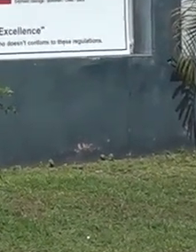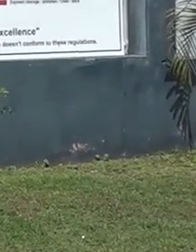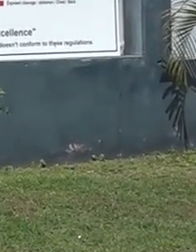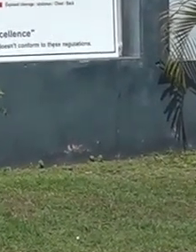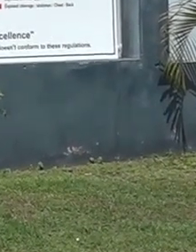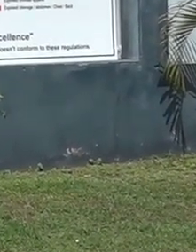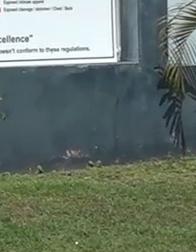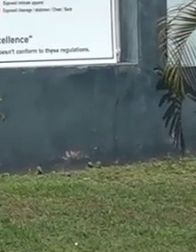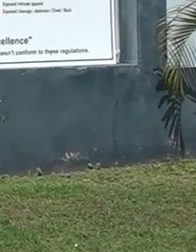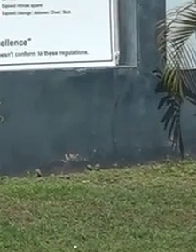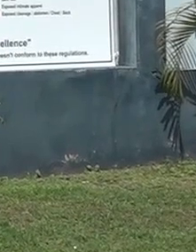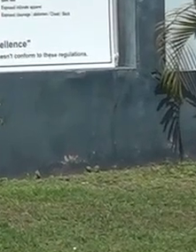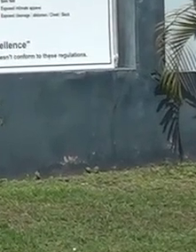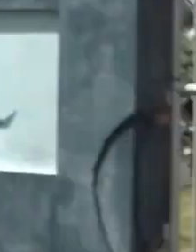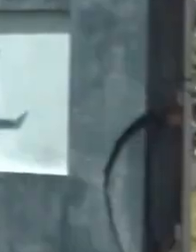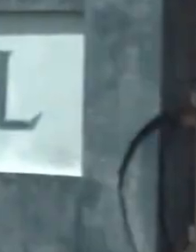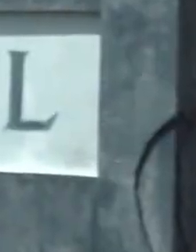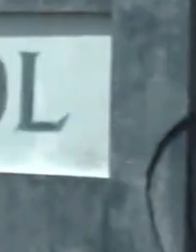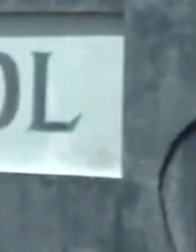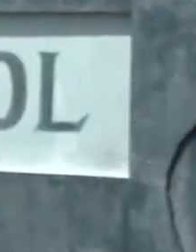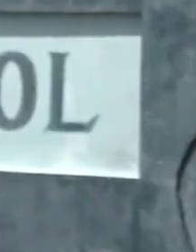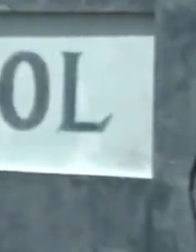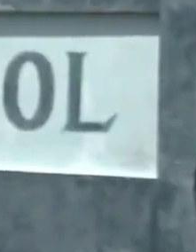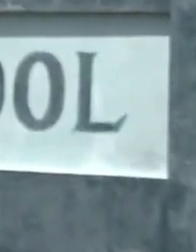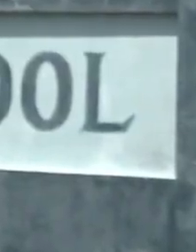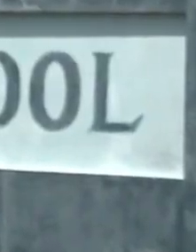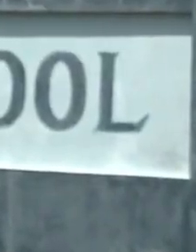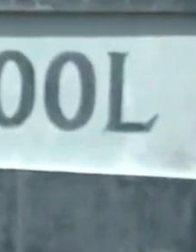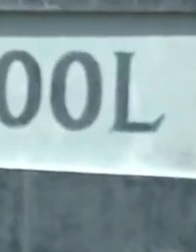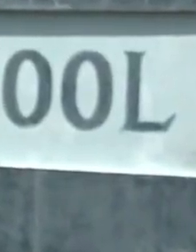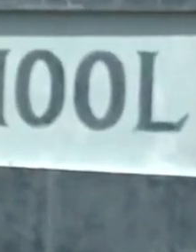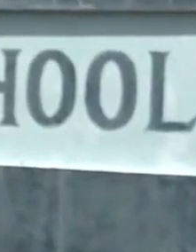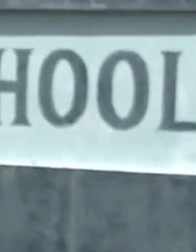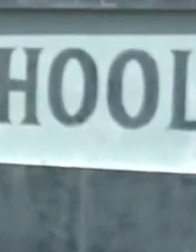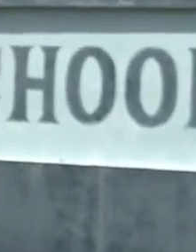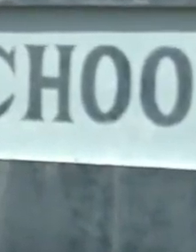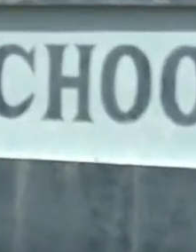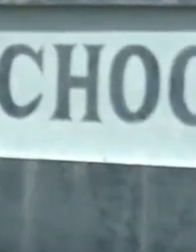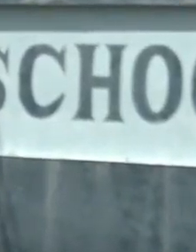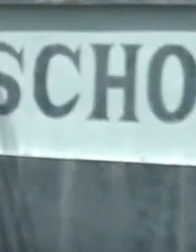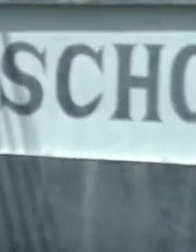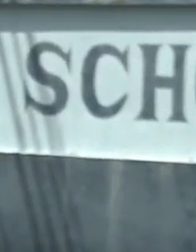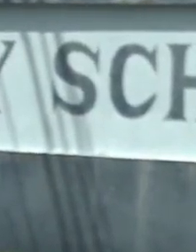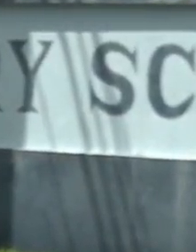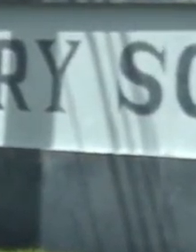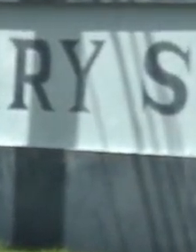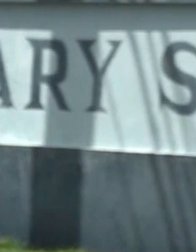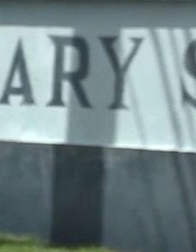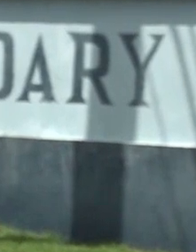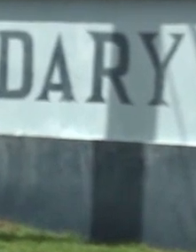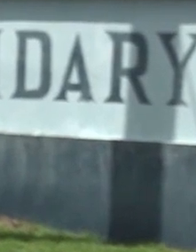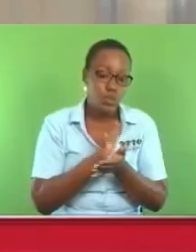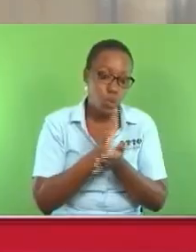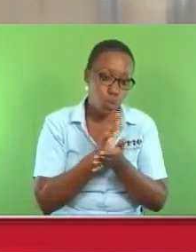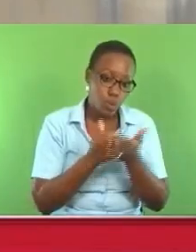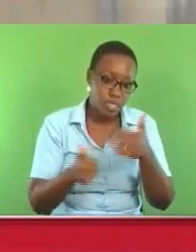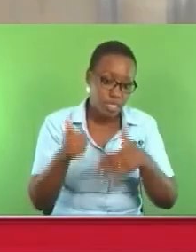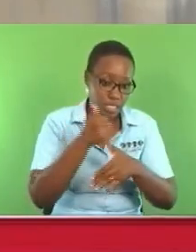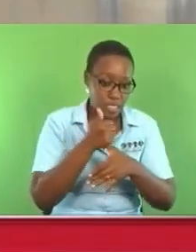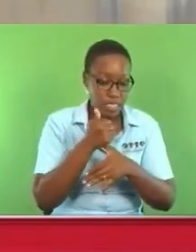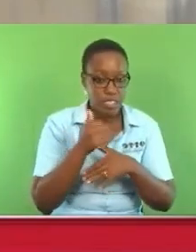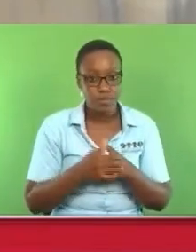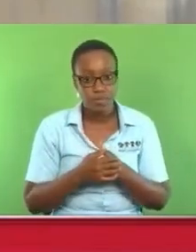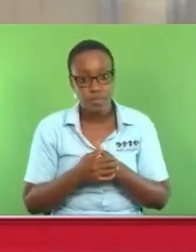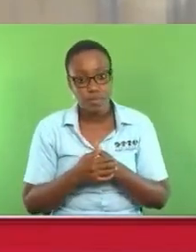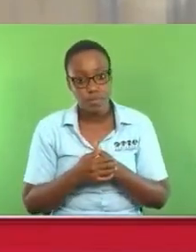being academically unprepared and pushed ahead without readiness for high school, which has been shown to contribute to low CSEC pass rates.